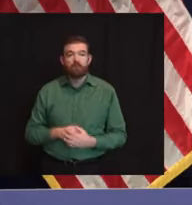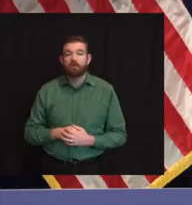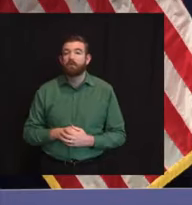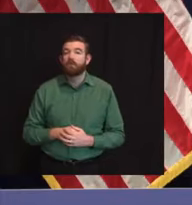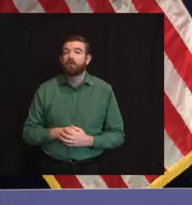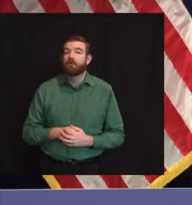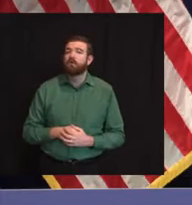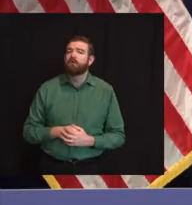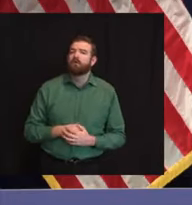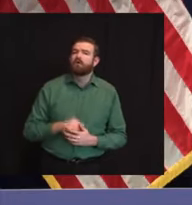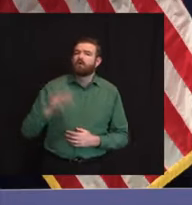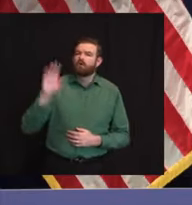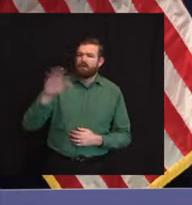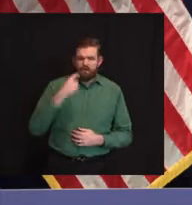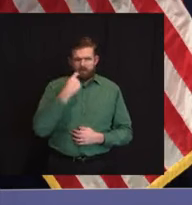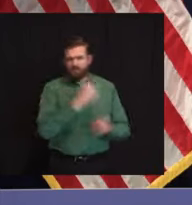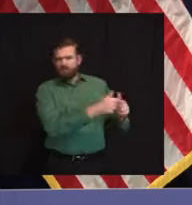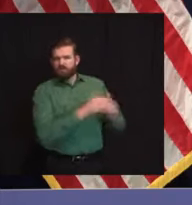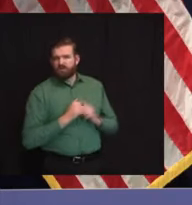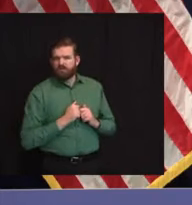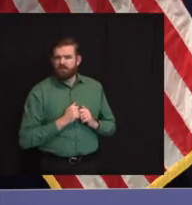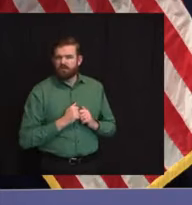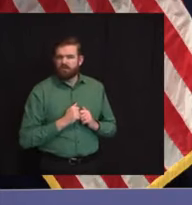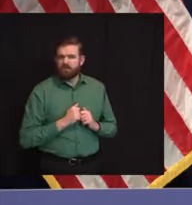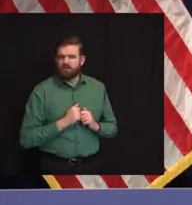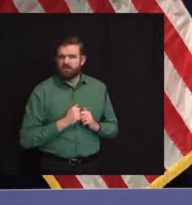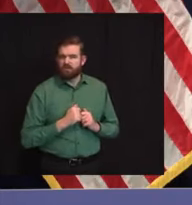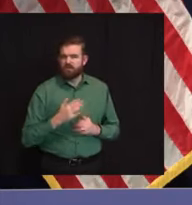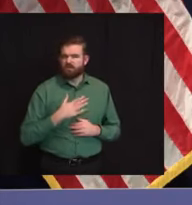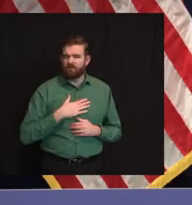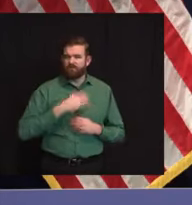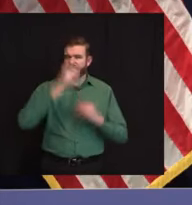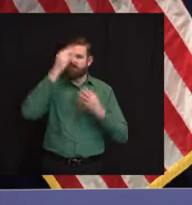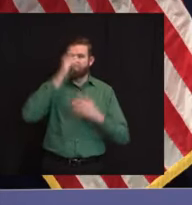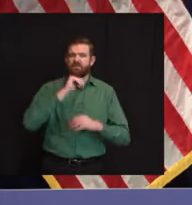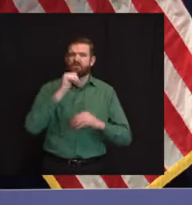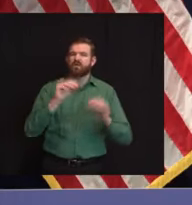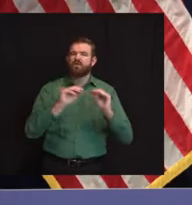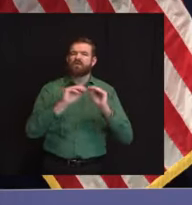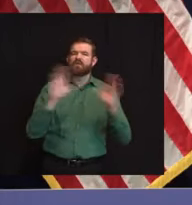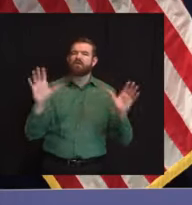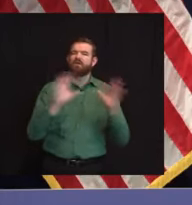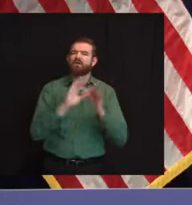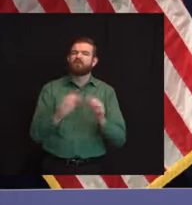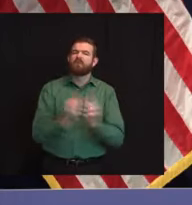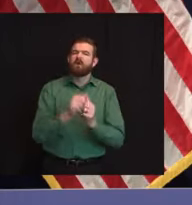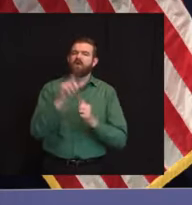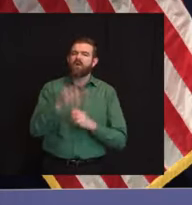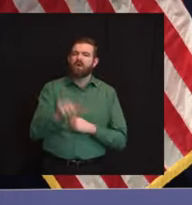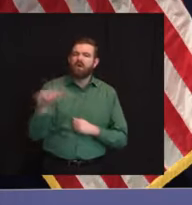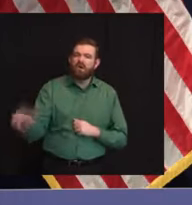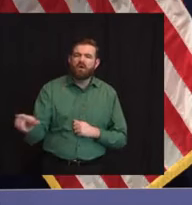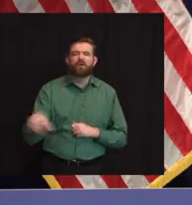By removing that statutory bar, tenants can instruct their landlords to use the security deposit, so it's not an option.